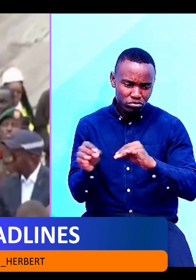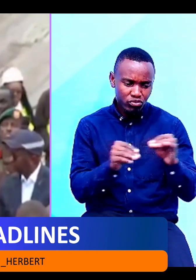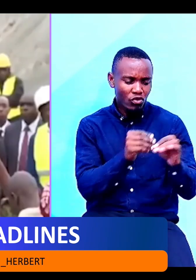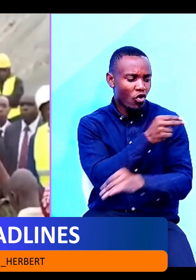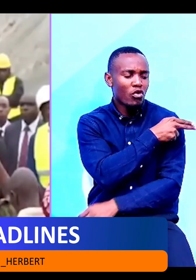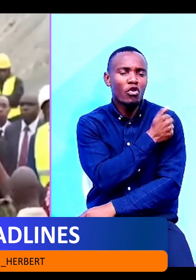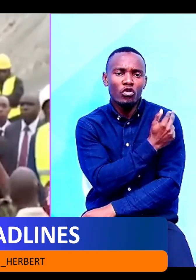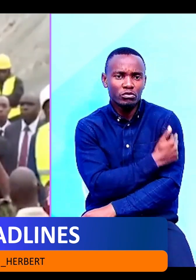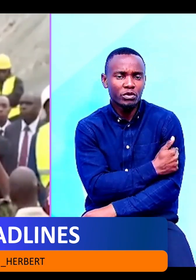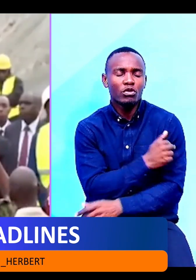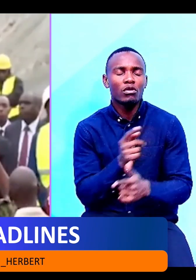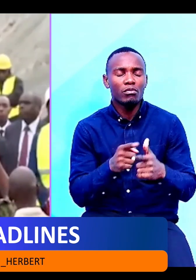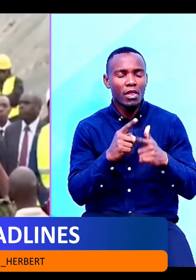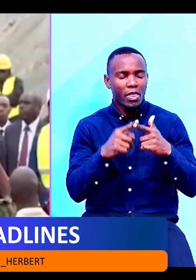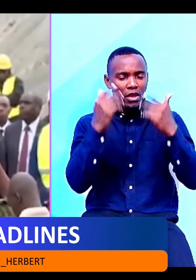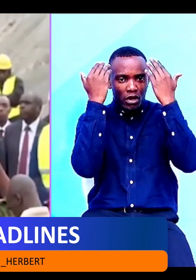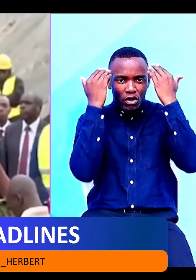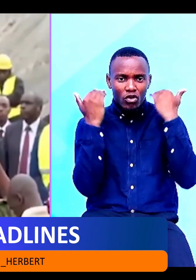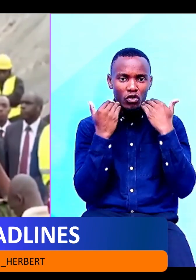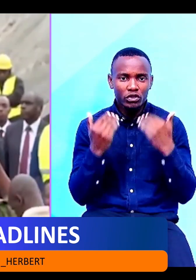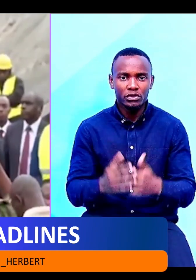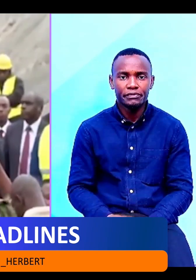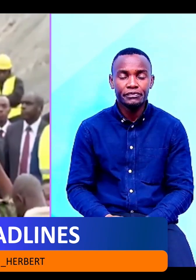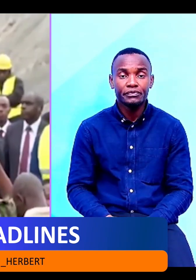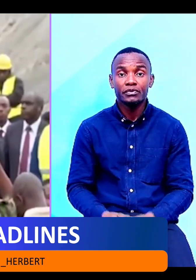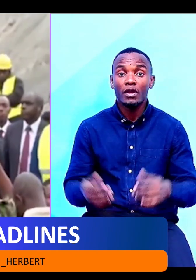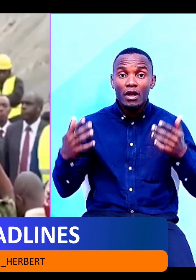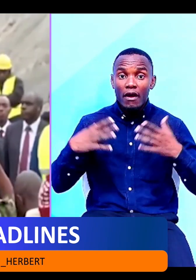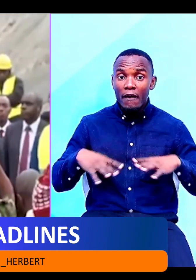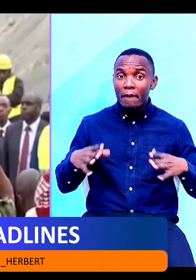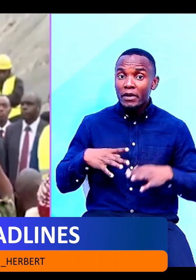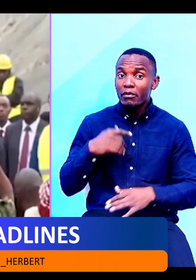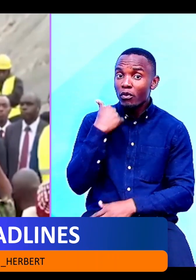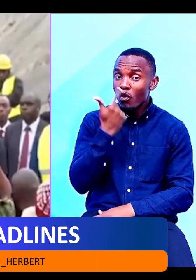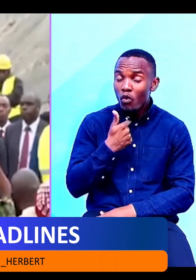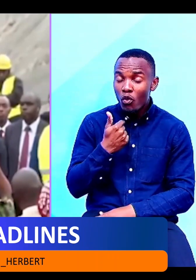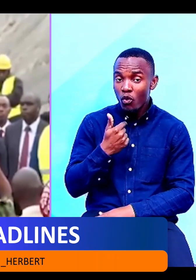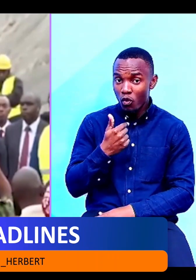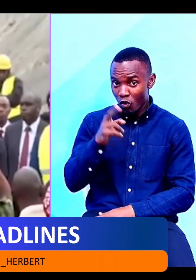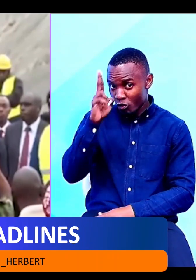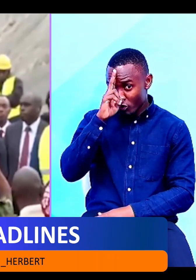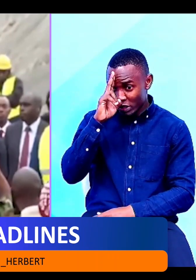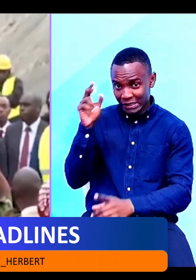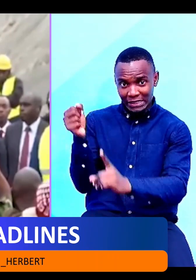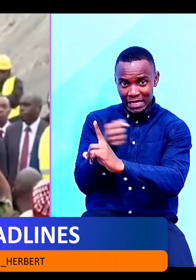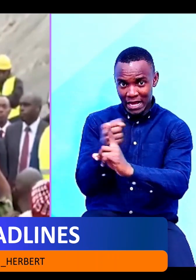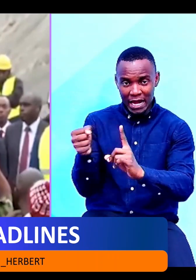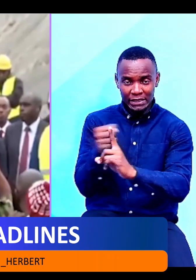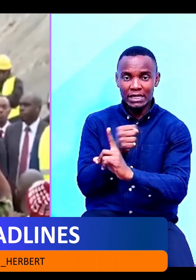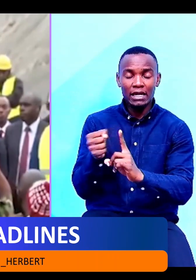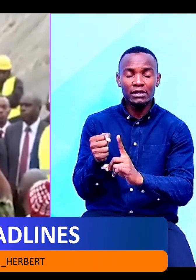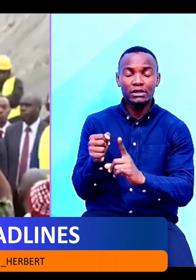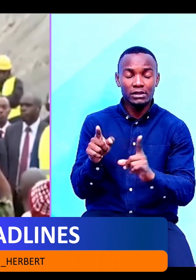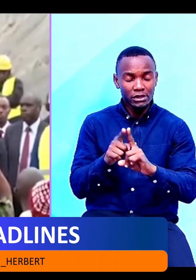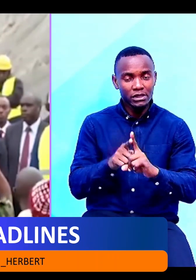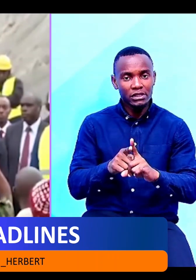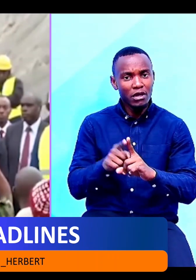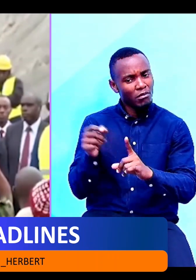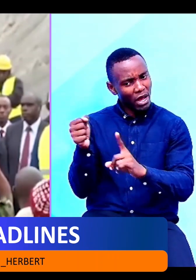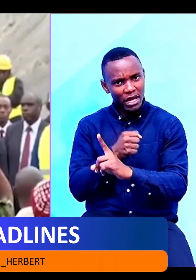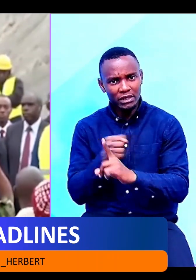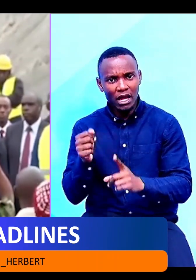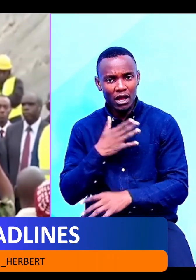akienda kotini. Those who attack our police, those who attack our security men and